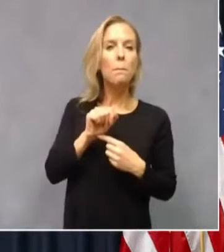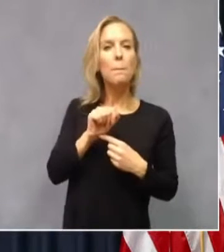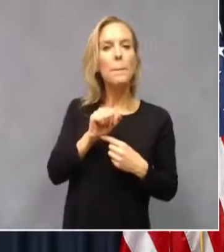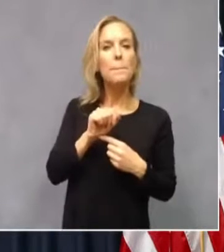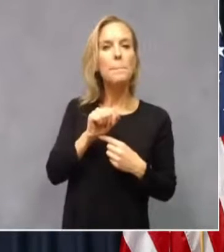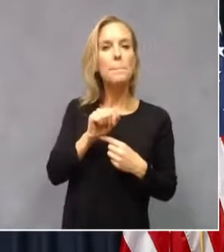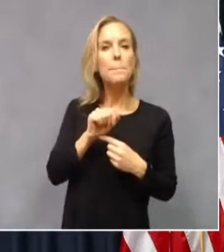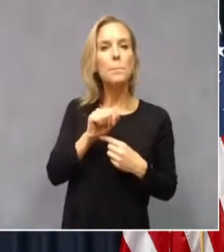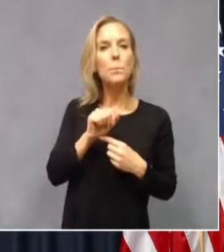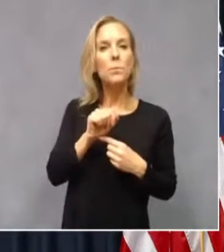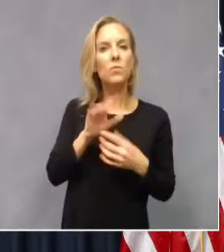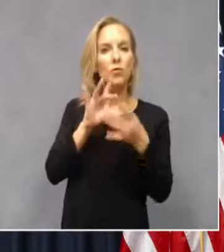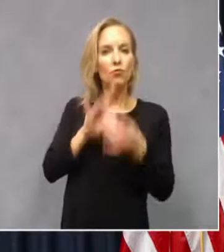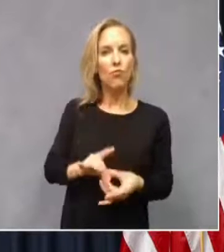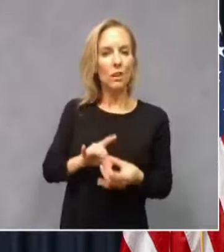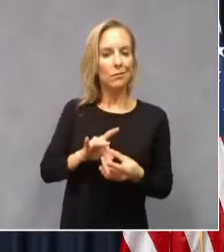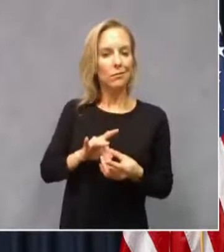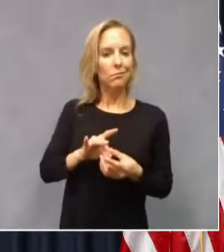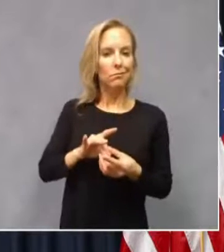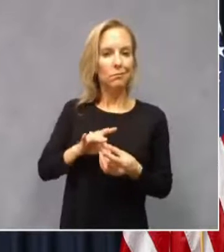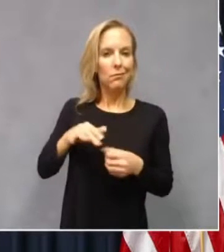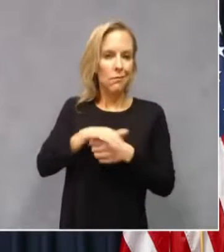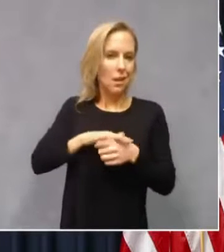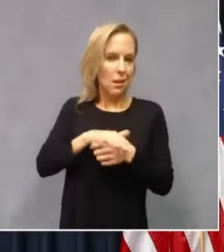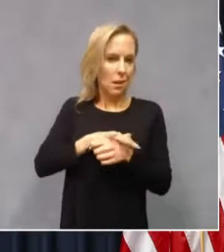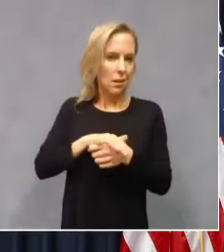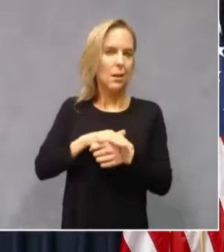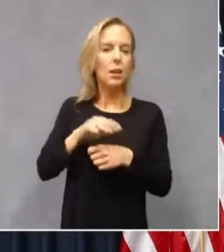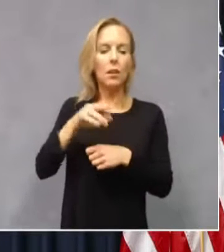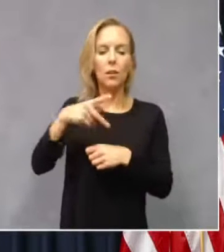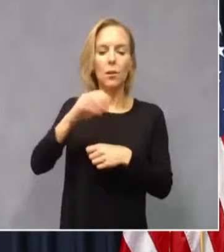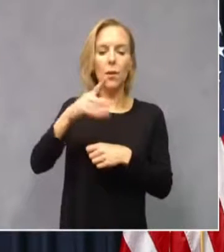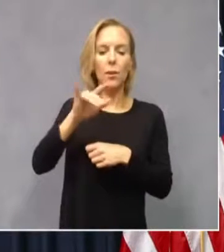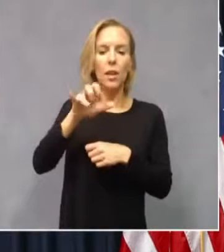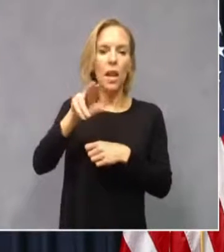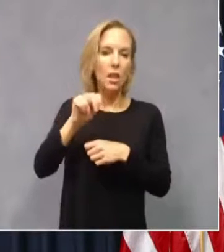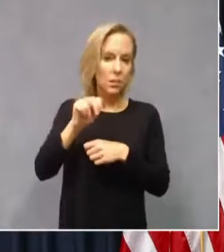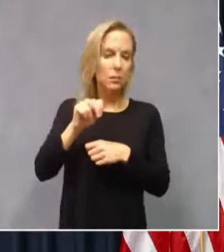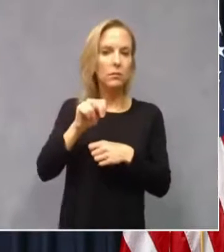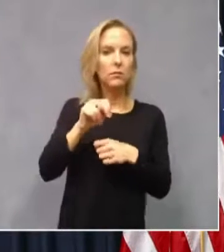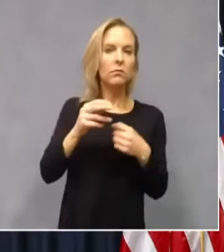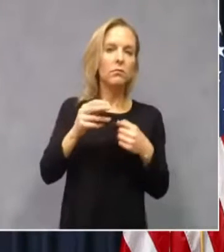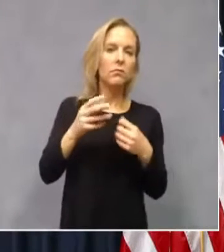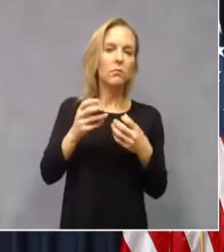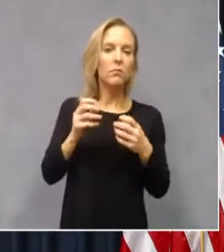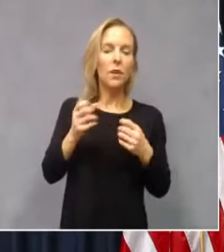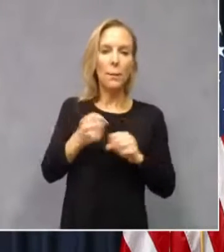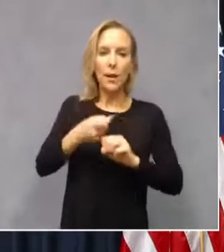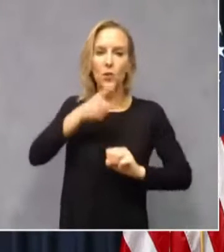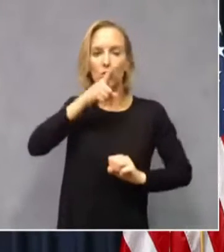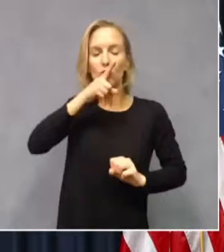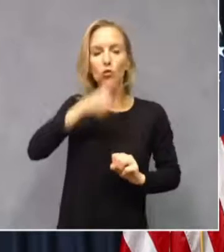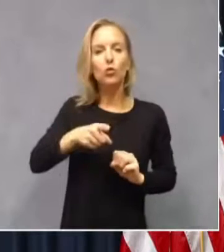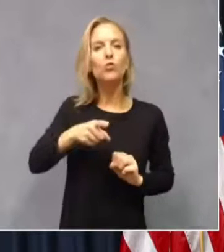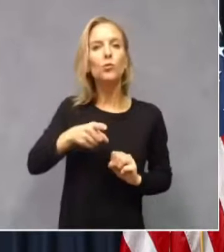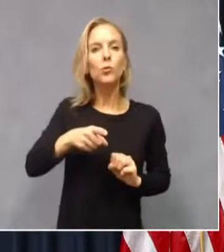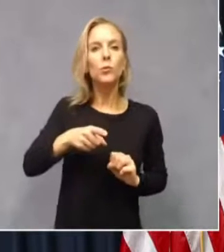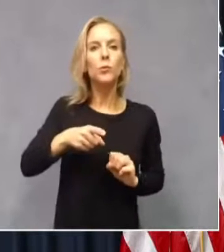the population or portion of the population they may make up. We got to make sure that